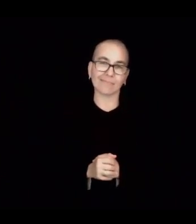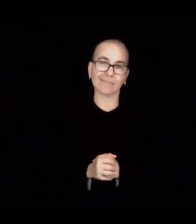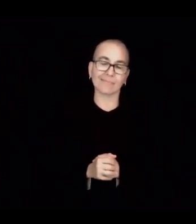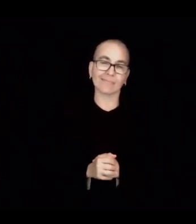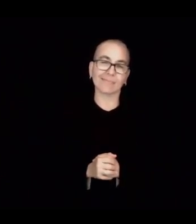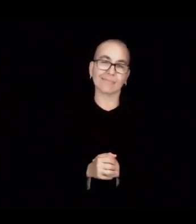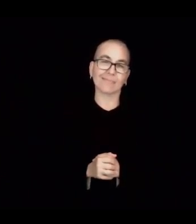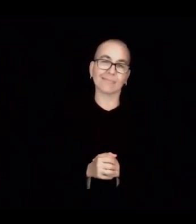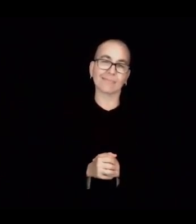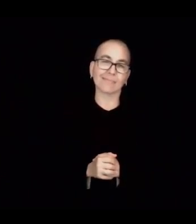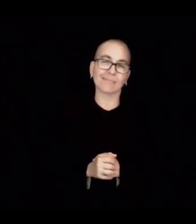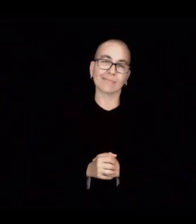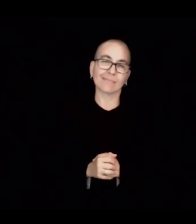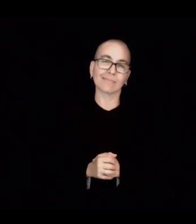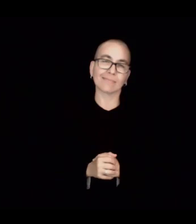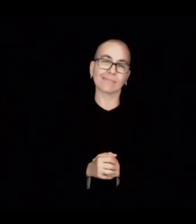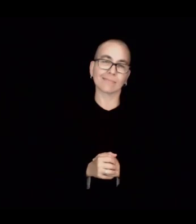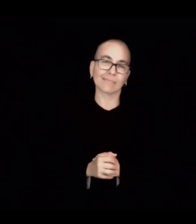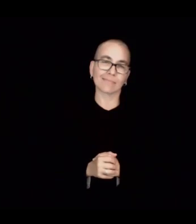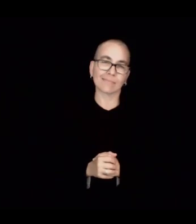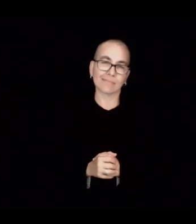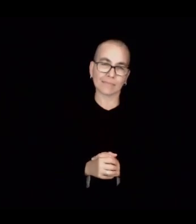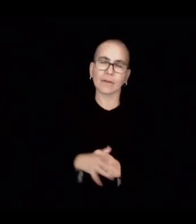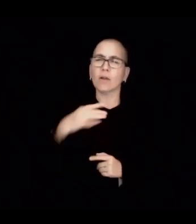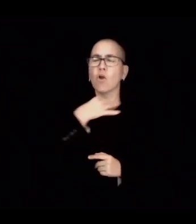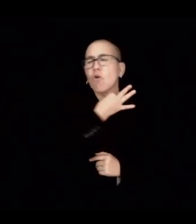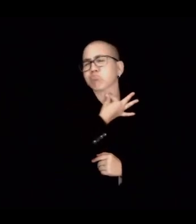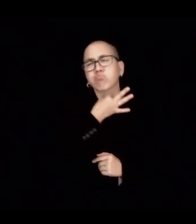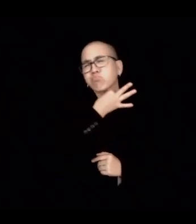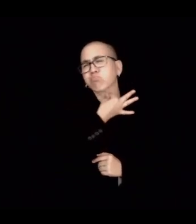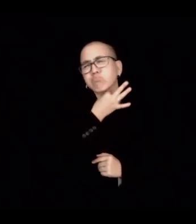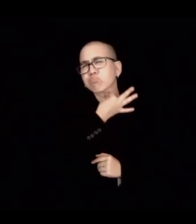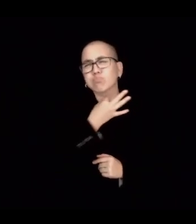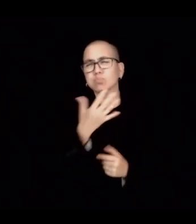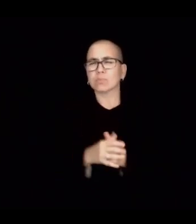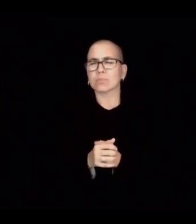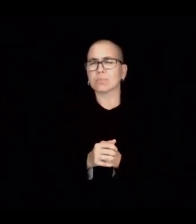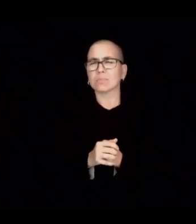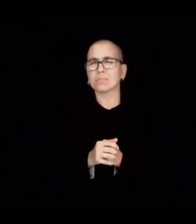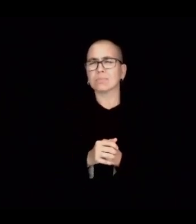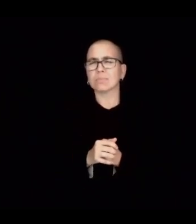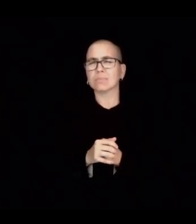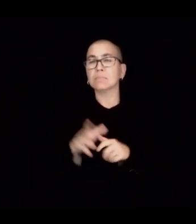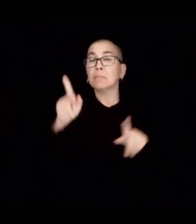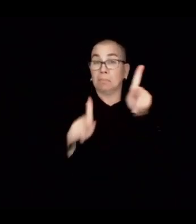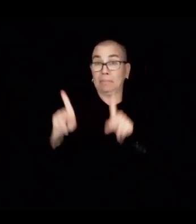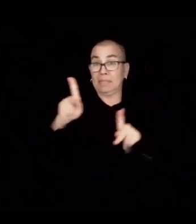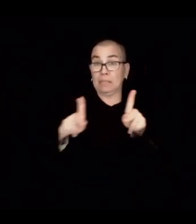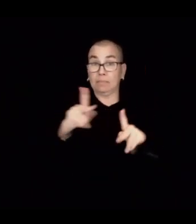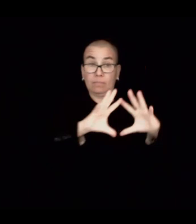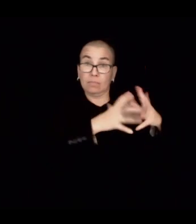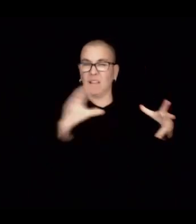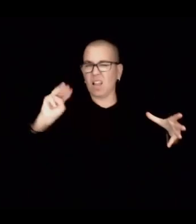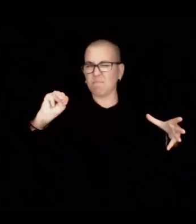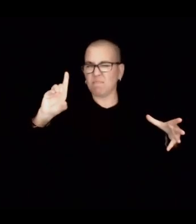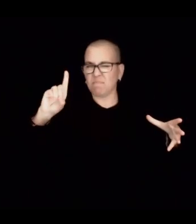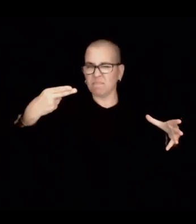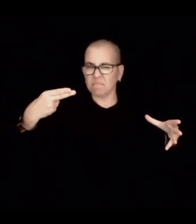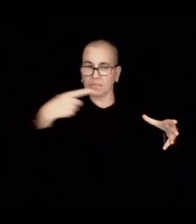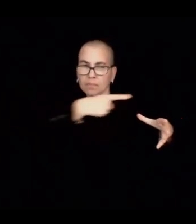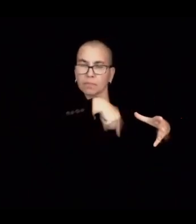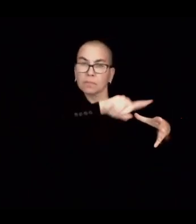if the folks at MDH had come up with any hypothesis as to why the numbers, especially the deaths, have